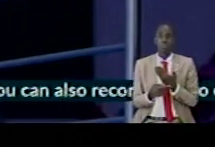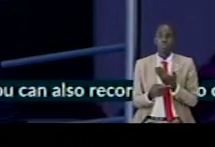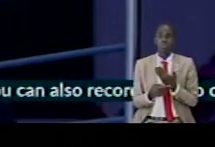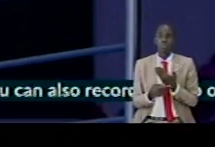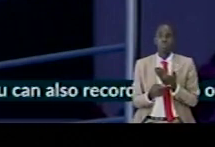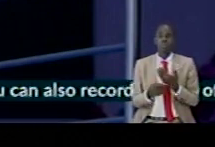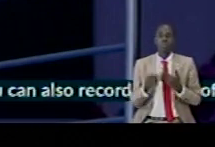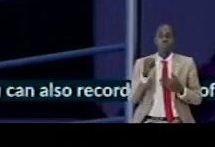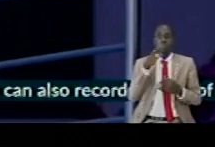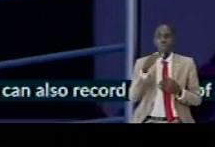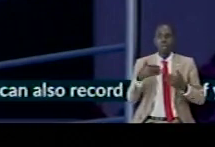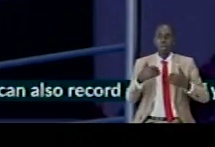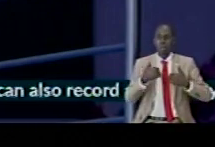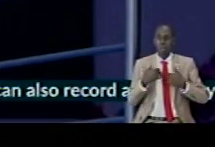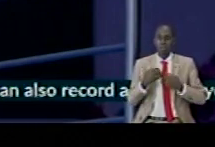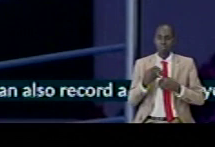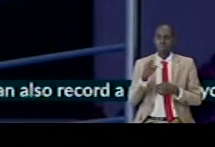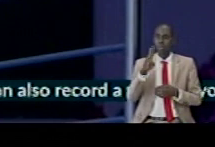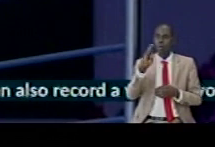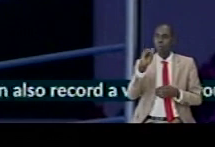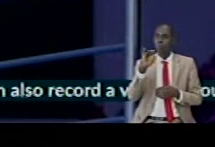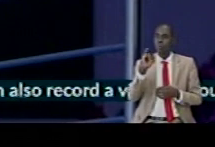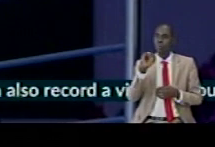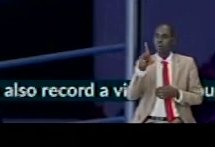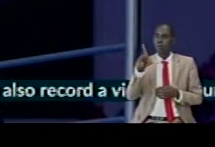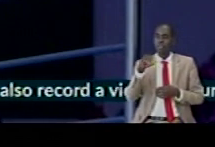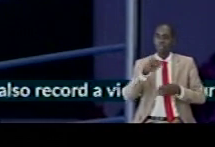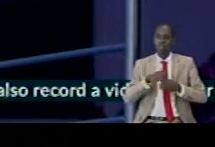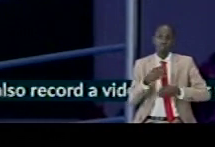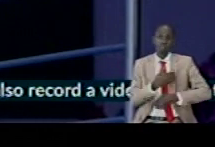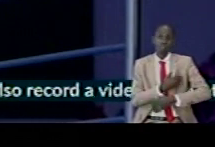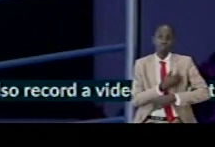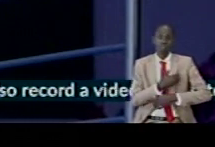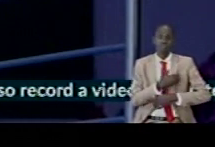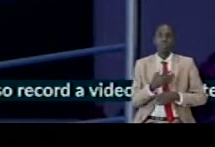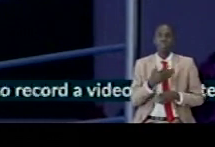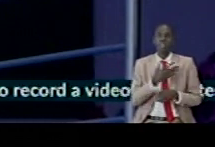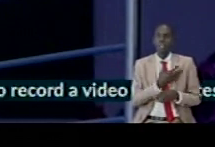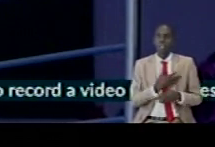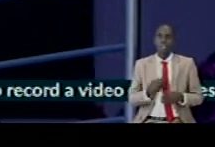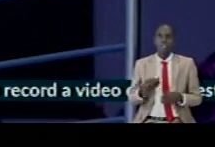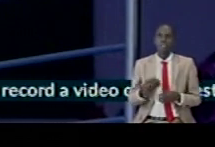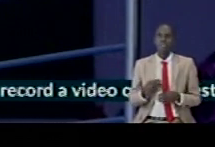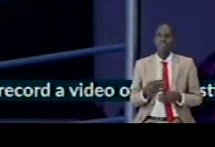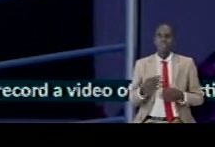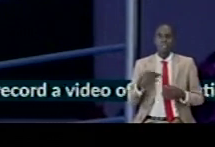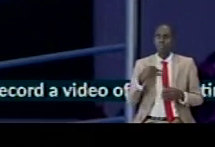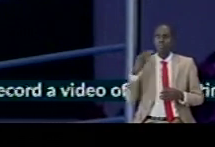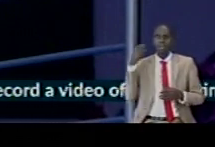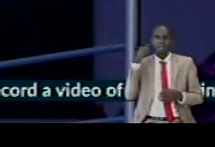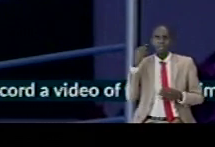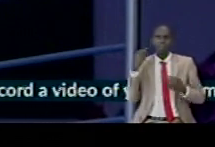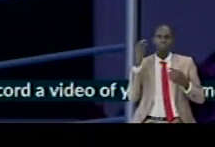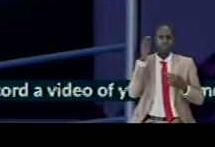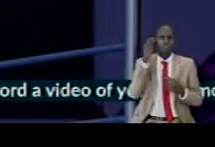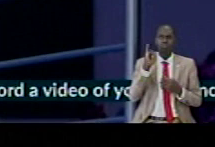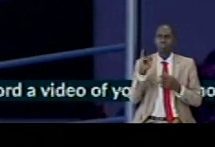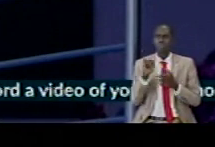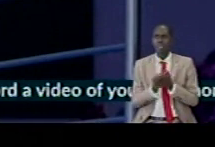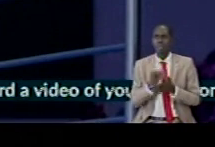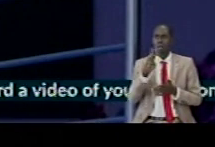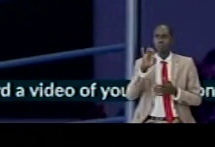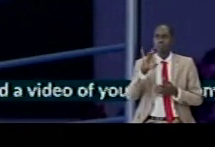boil in my armpit. So I was praying that, God, boils have been disappearing. People have been sharing all sorts